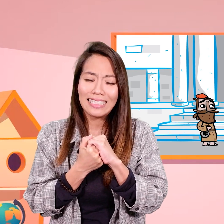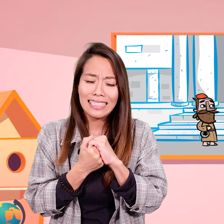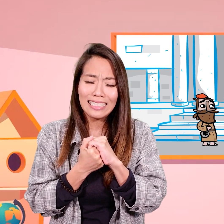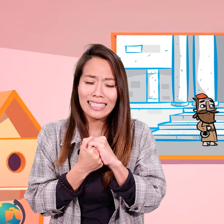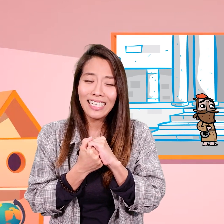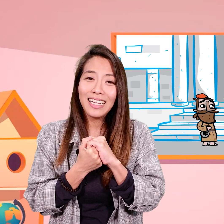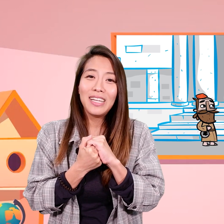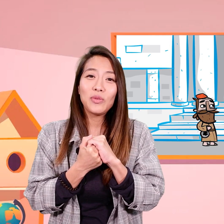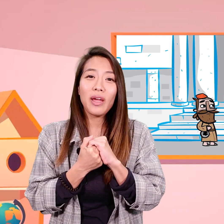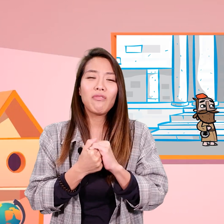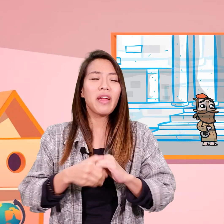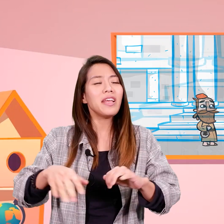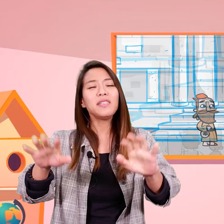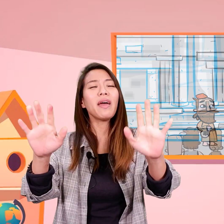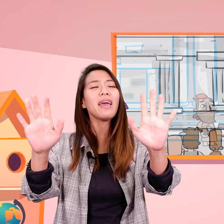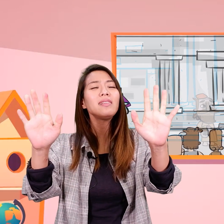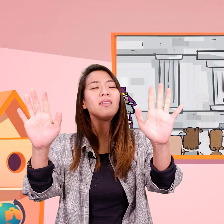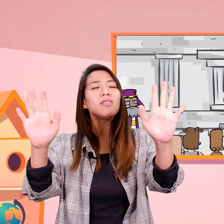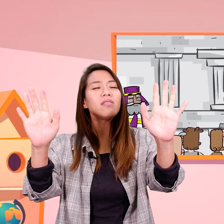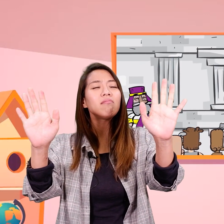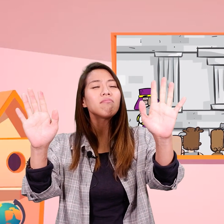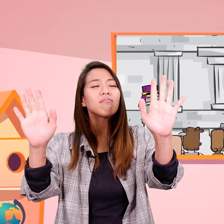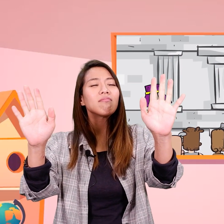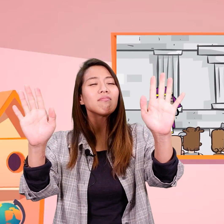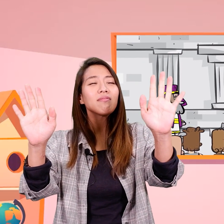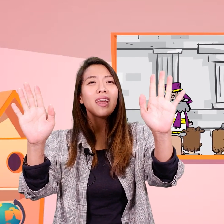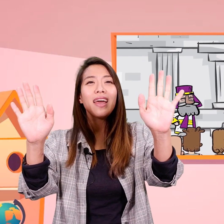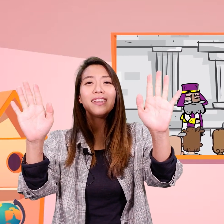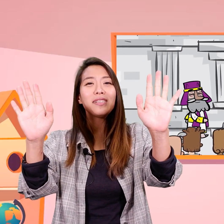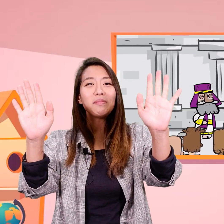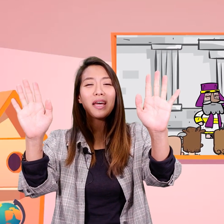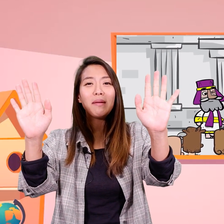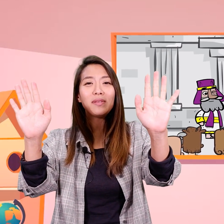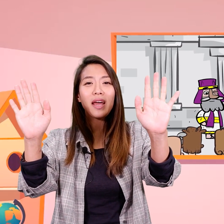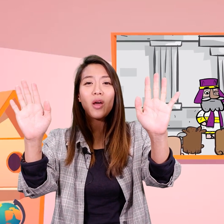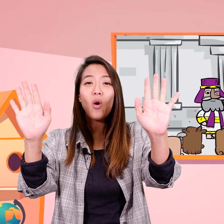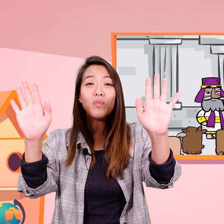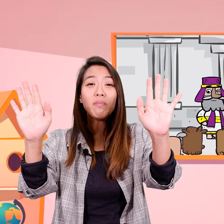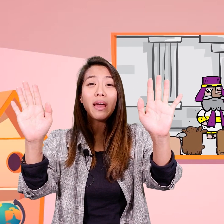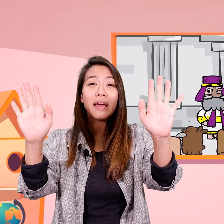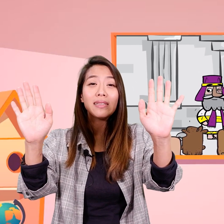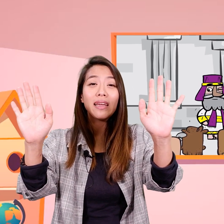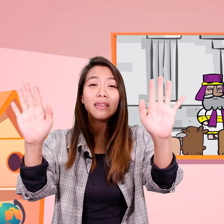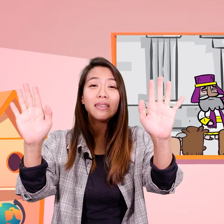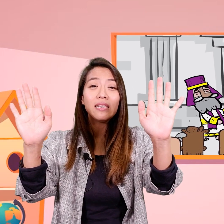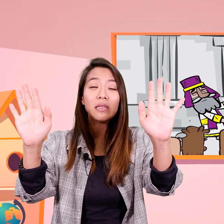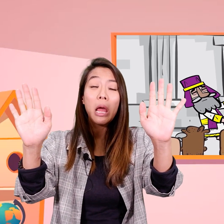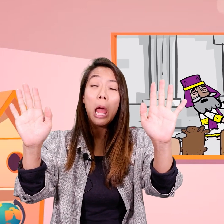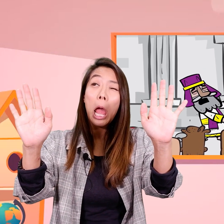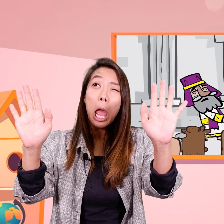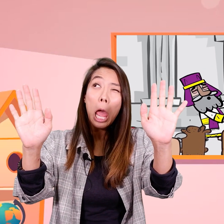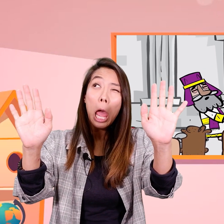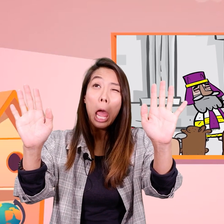praying. So I raised my hands like this. And sometimes I open my eyes like